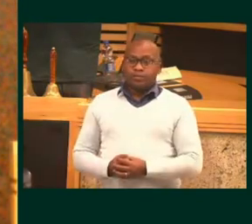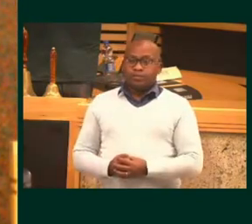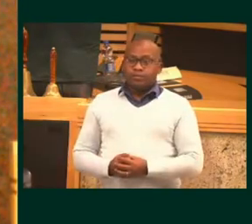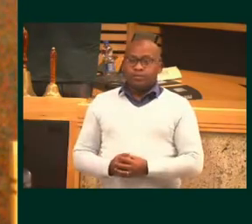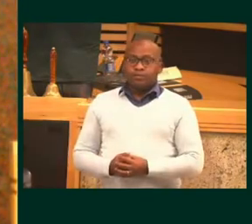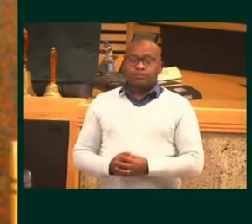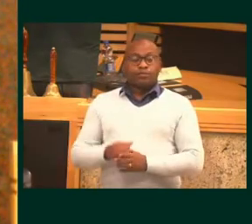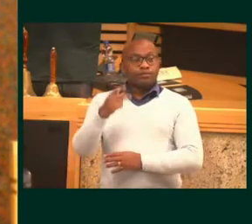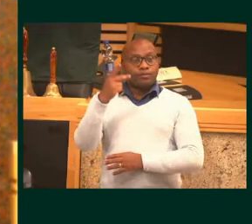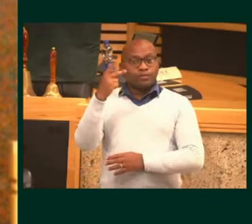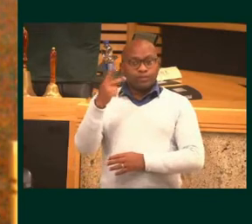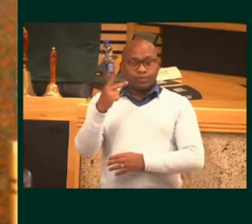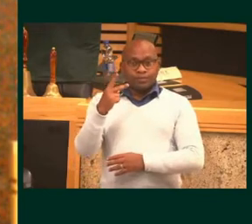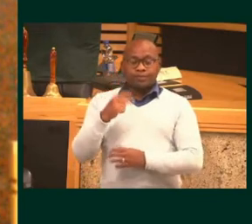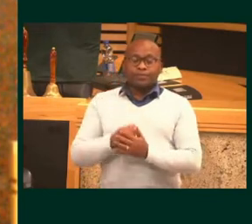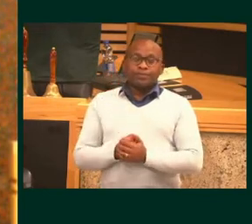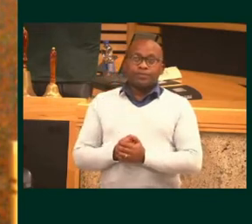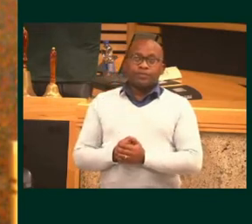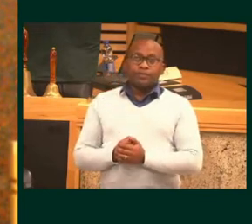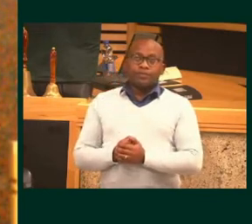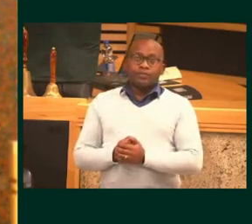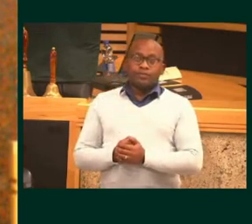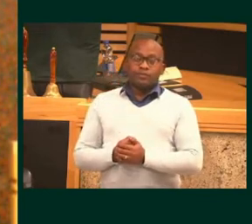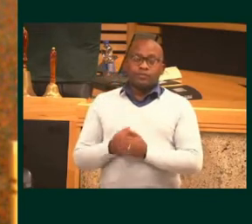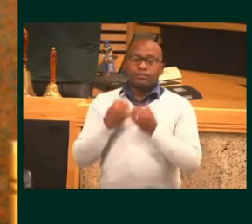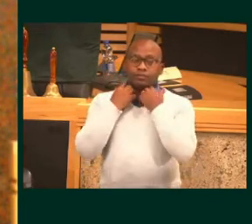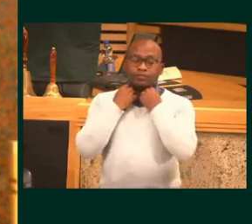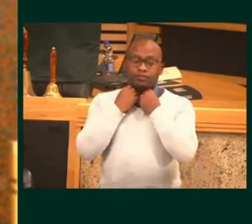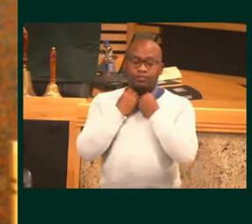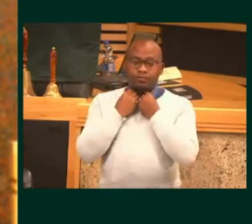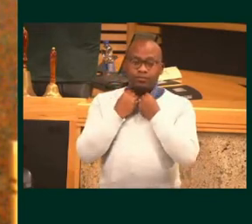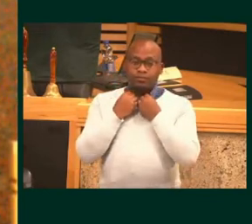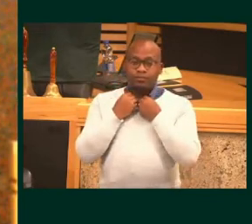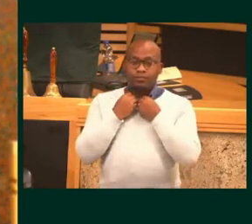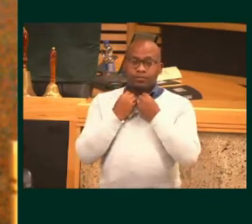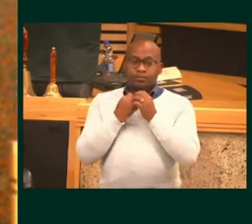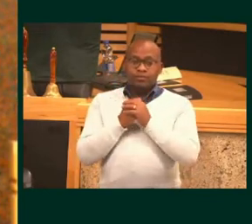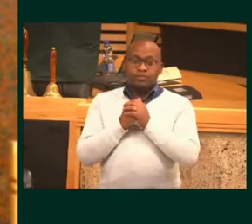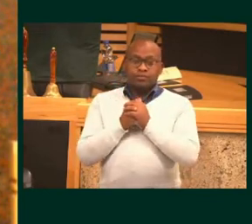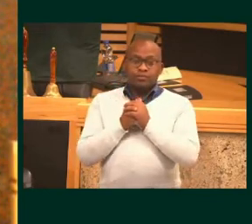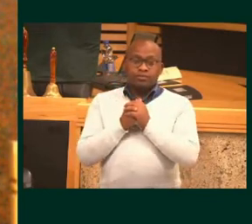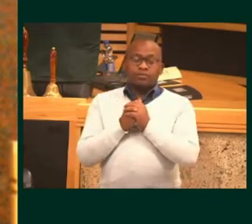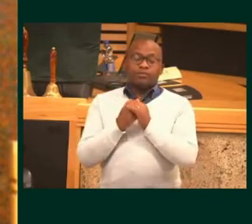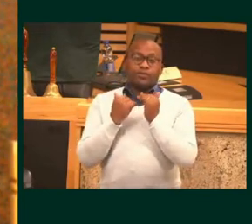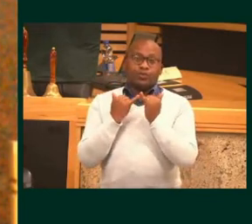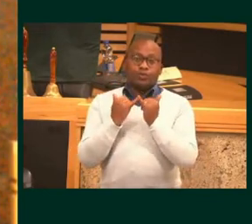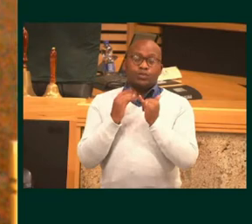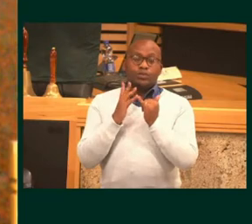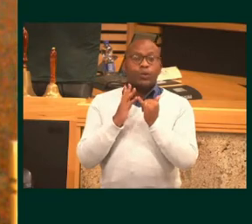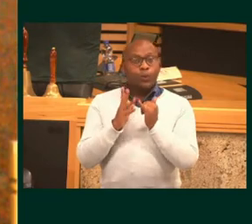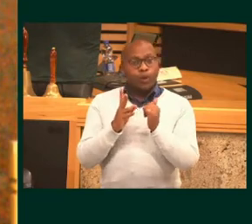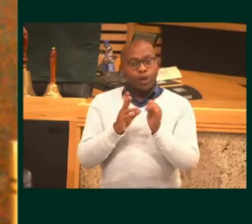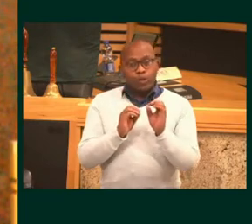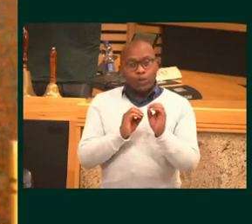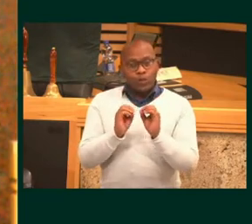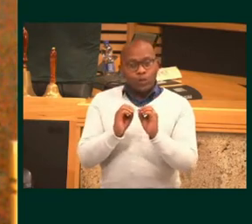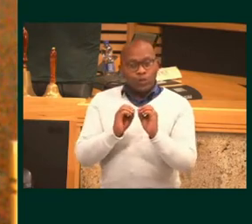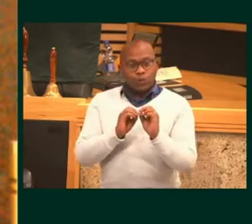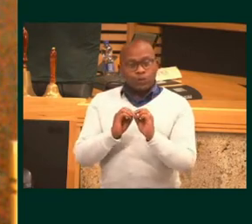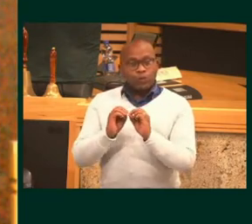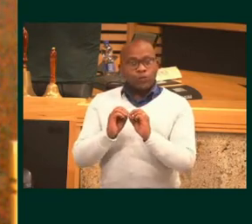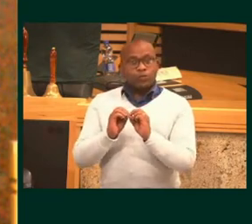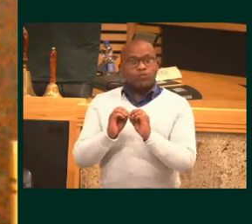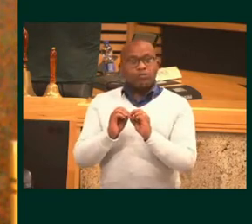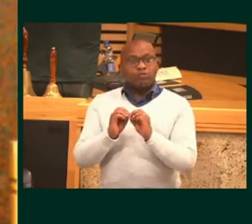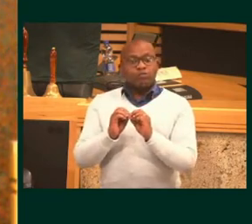also indicate honorable members that uh we are going to move uh with bit speed though there will be an hour